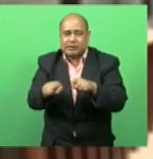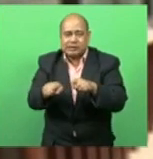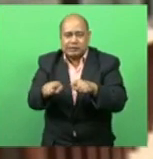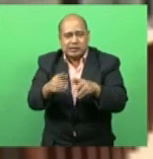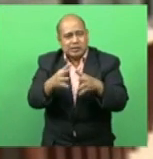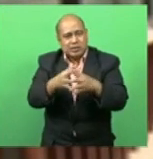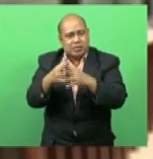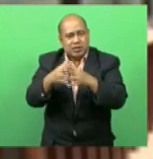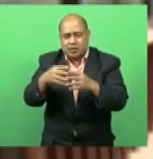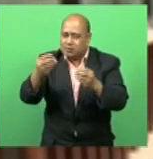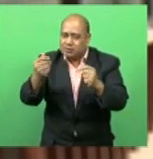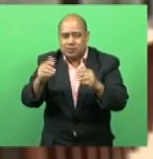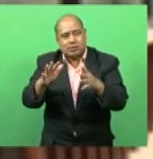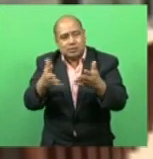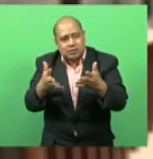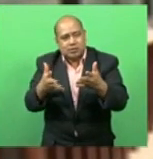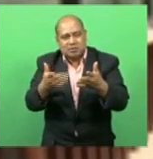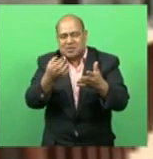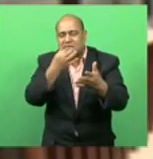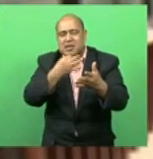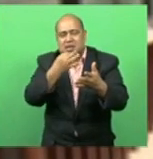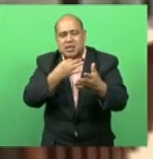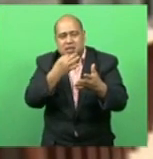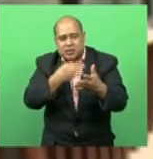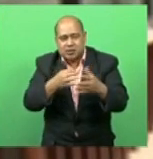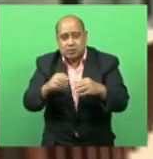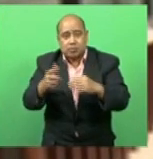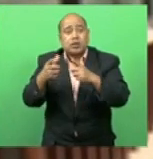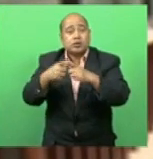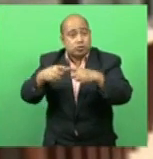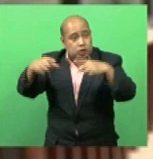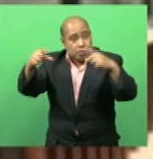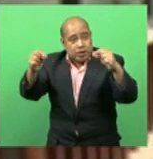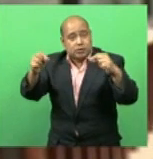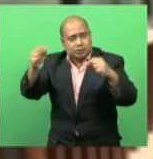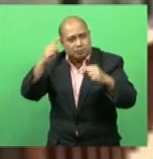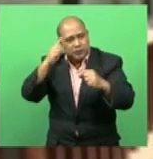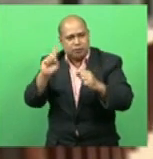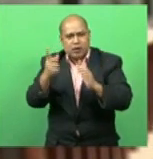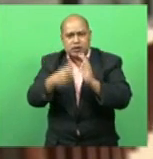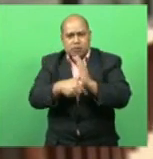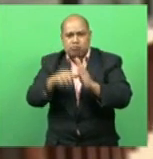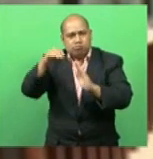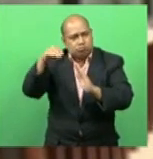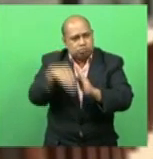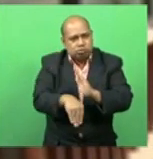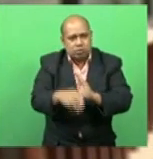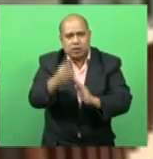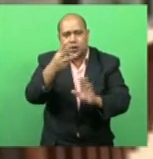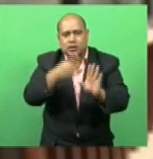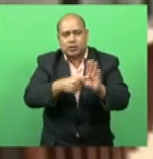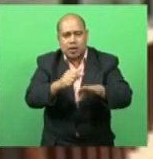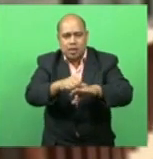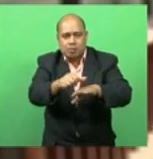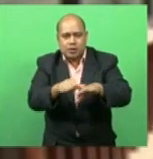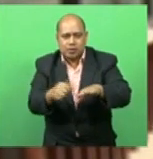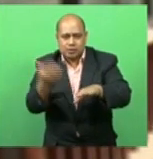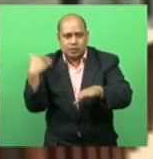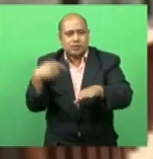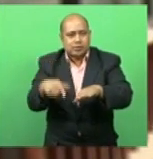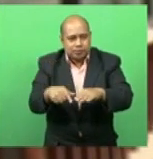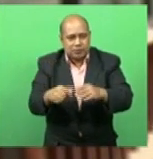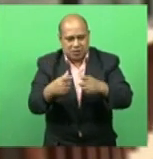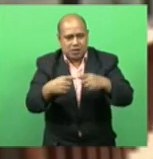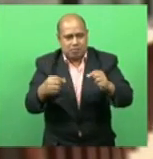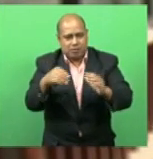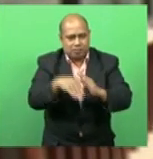Japan, consumer prices in capital city fell for the first time in 3 years in April. The national factory activity also slumped,